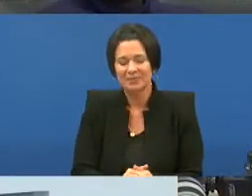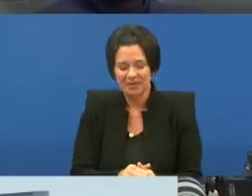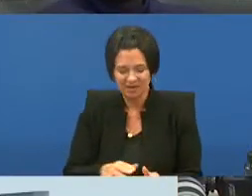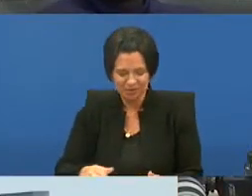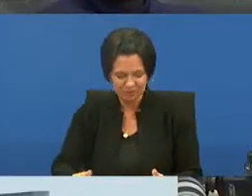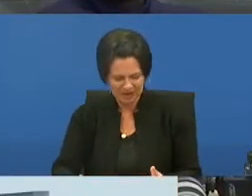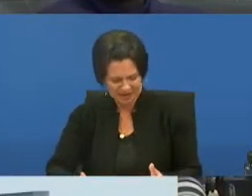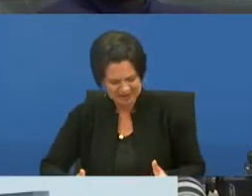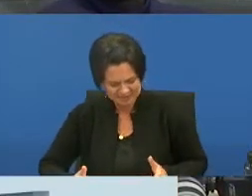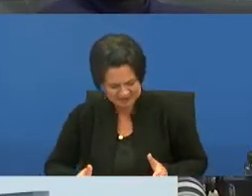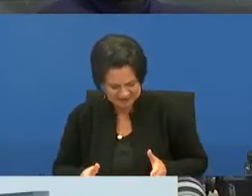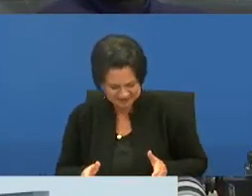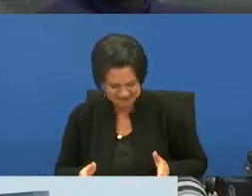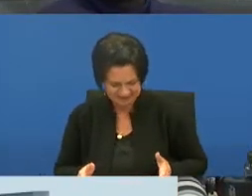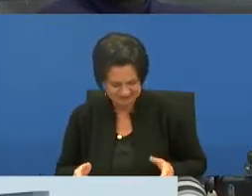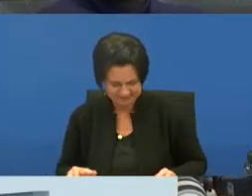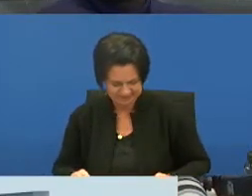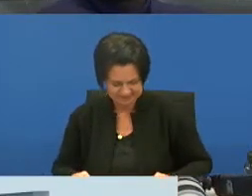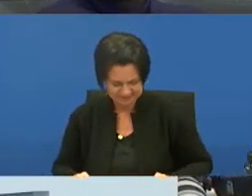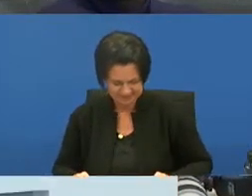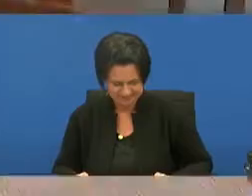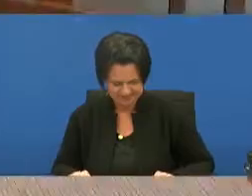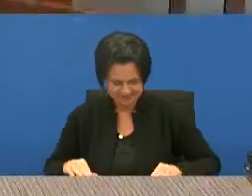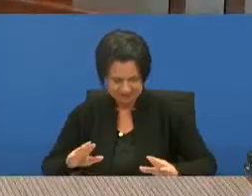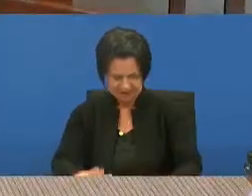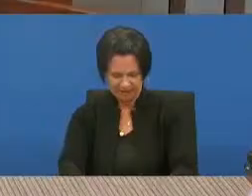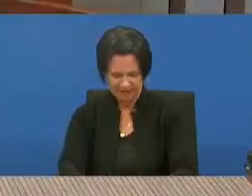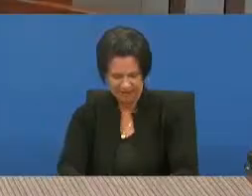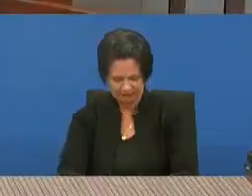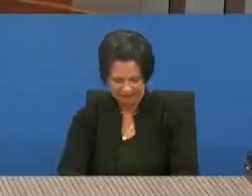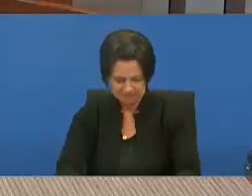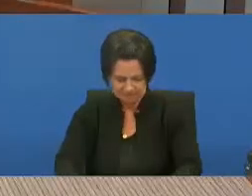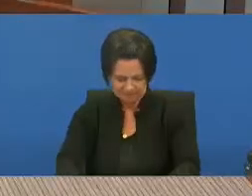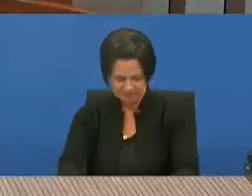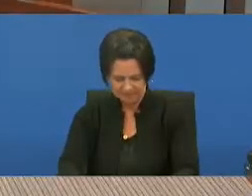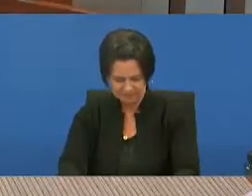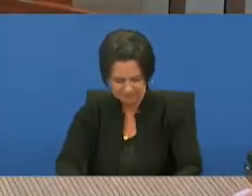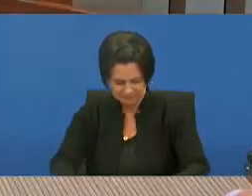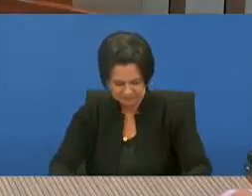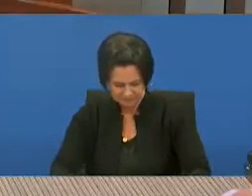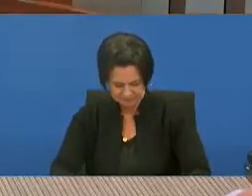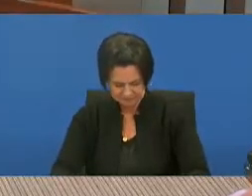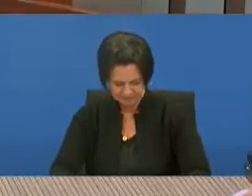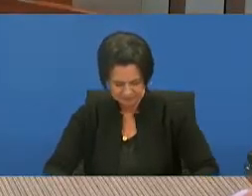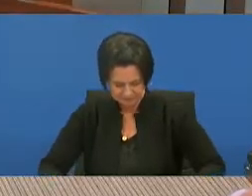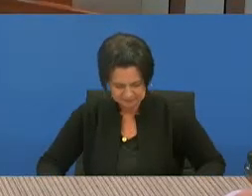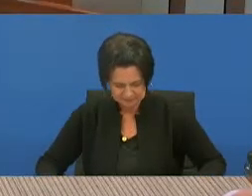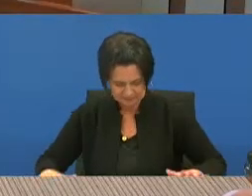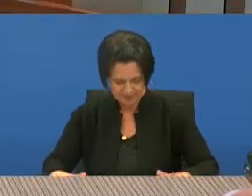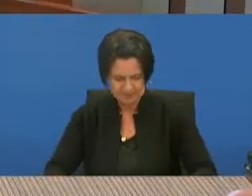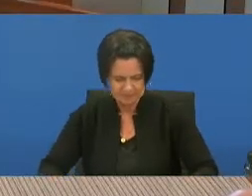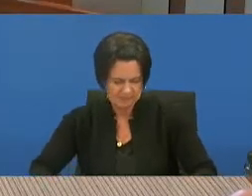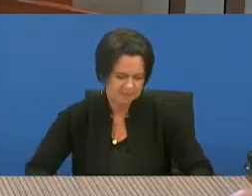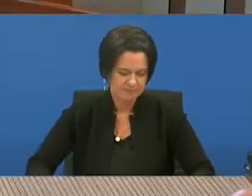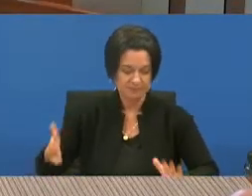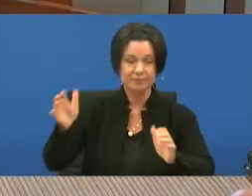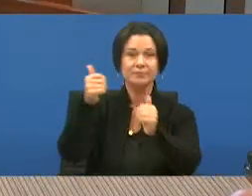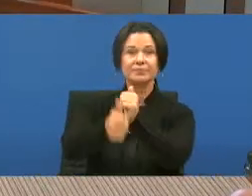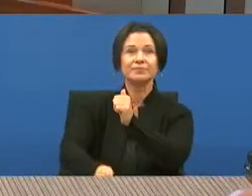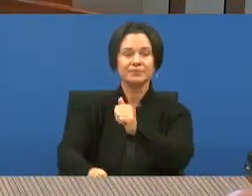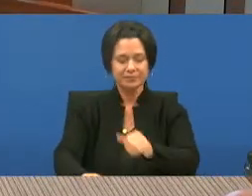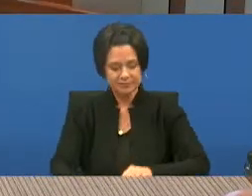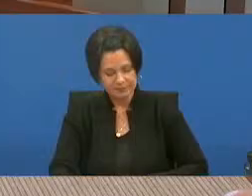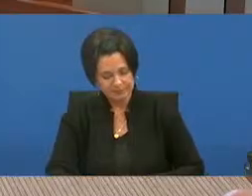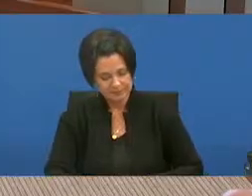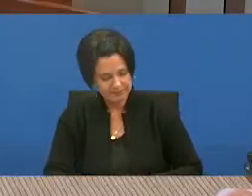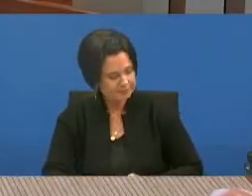you. I'd like to make a motion to approve, please. motion by Councilwoman Adams, second by Councilwoman Amorosa. Any opposed? Motion carries. Thank you. Okay.